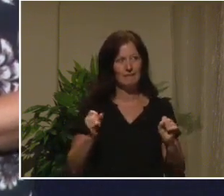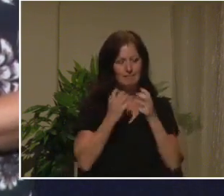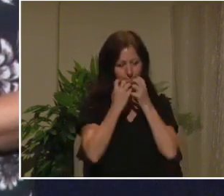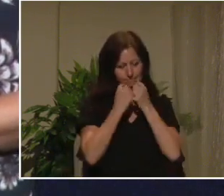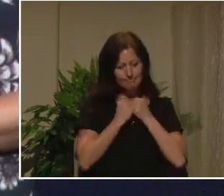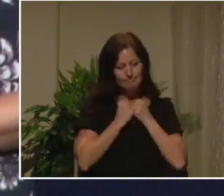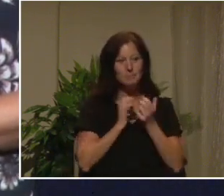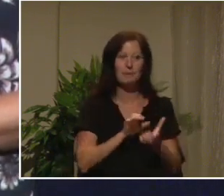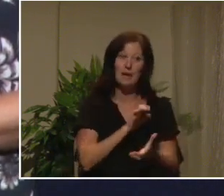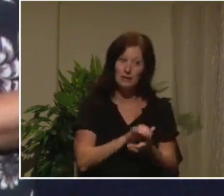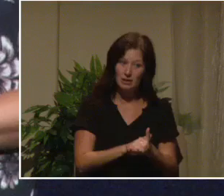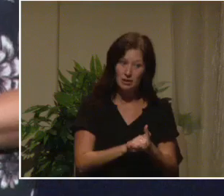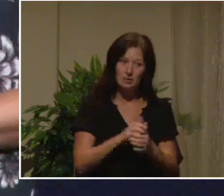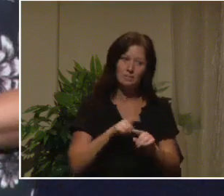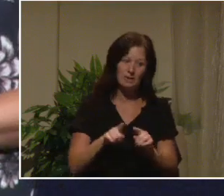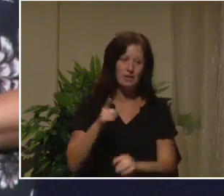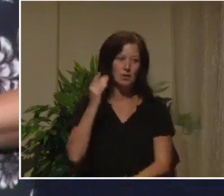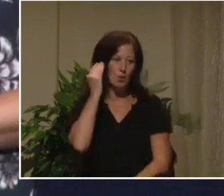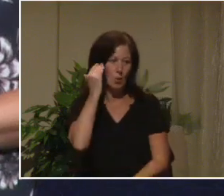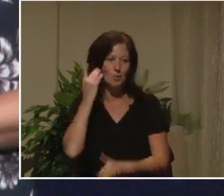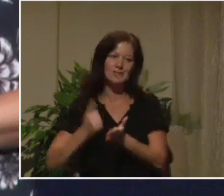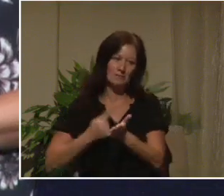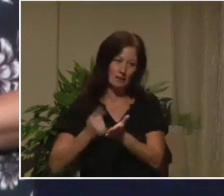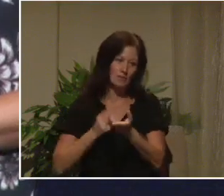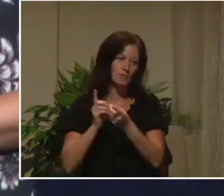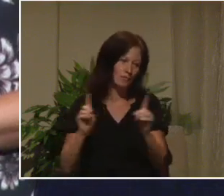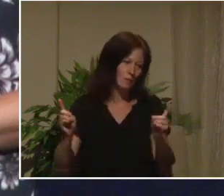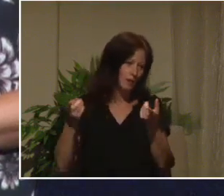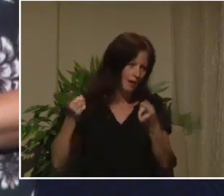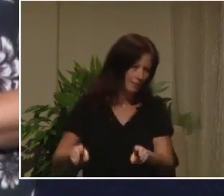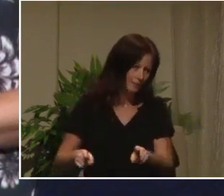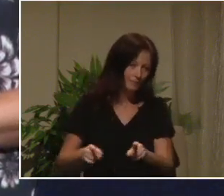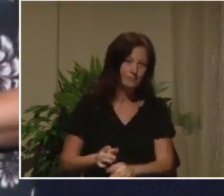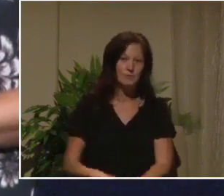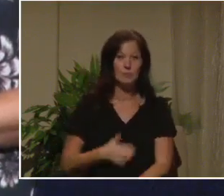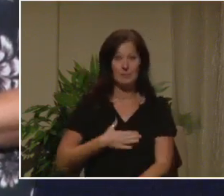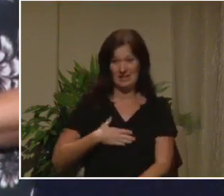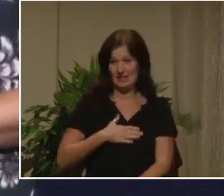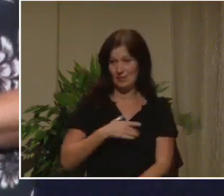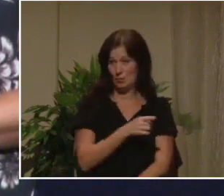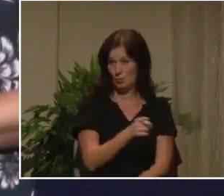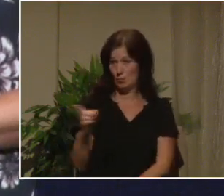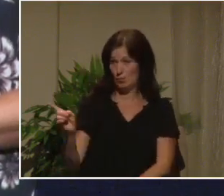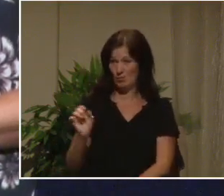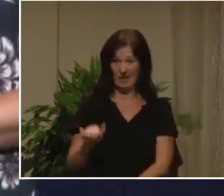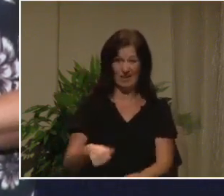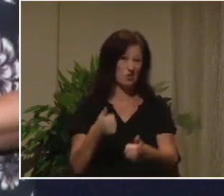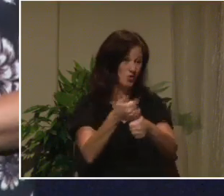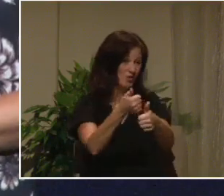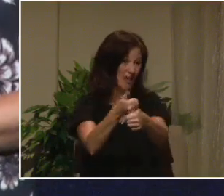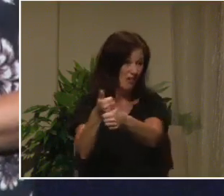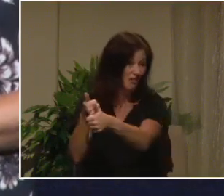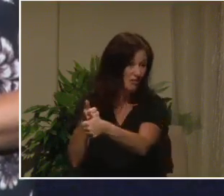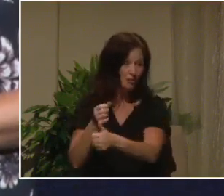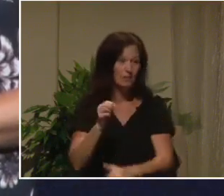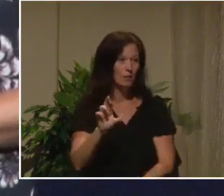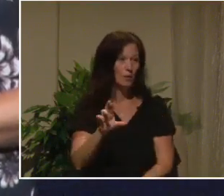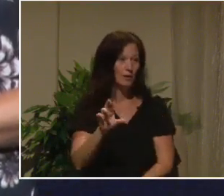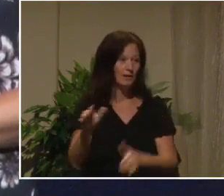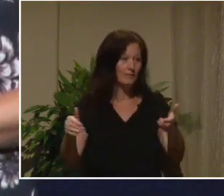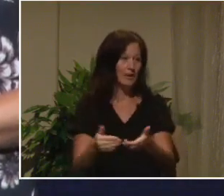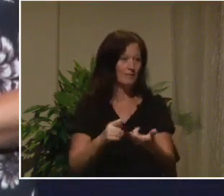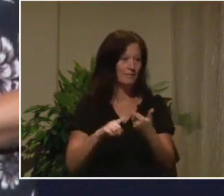circumstances. We are asking that you consider inviting a friend or family member or coming yourself if you find yourself separated or